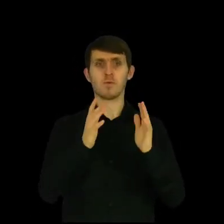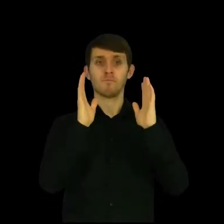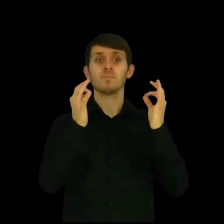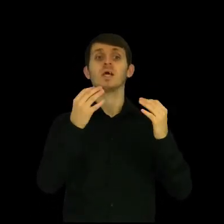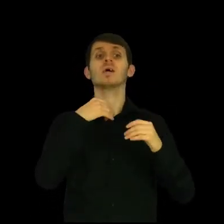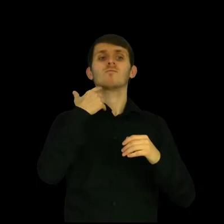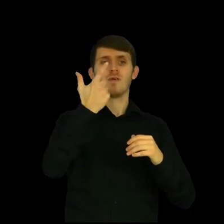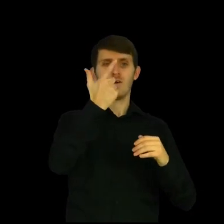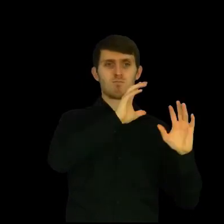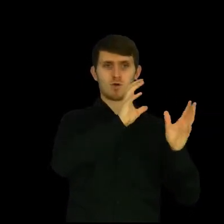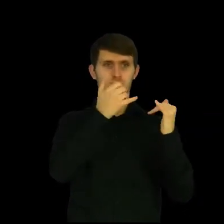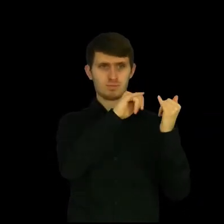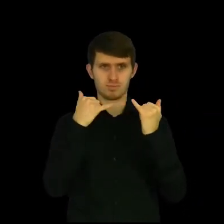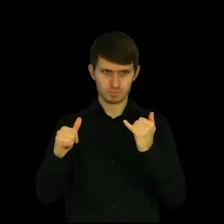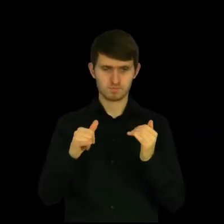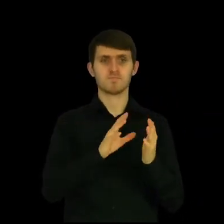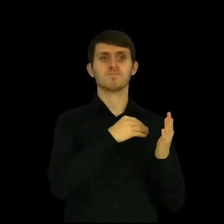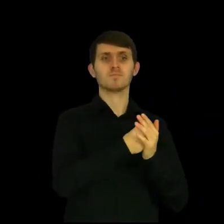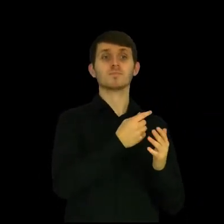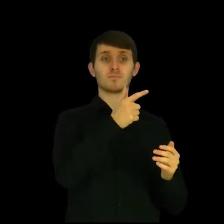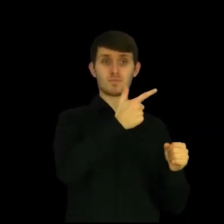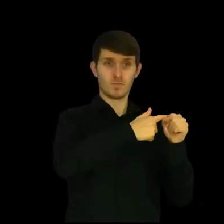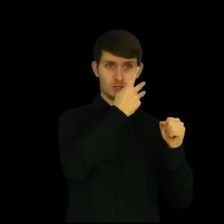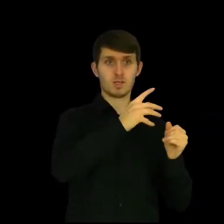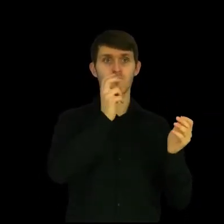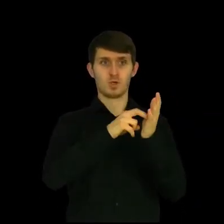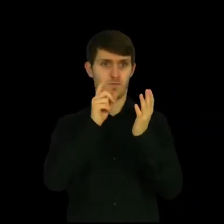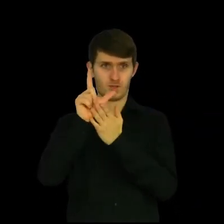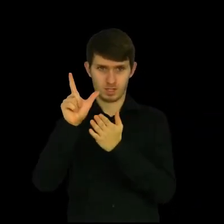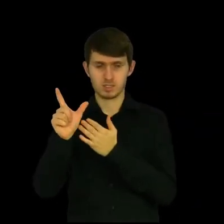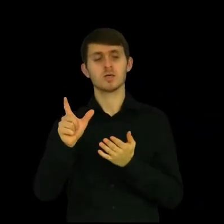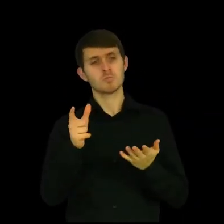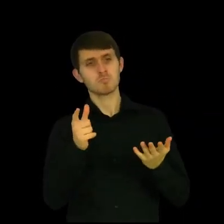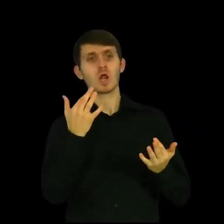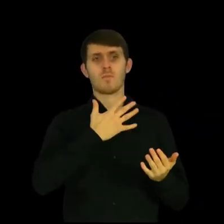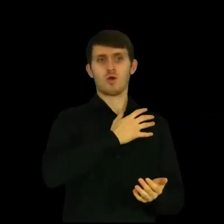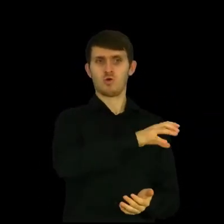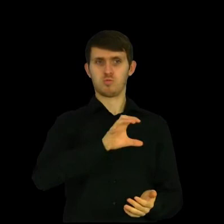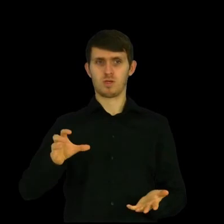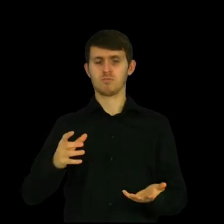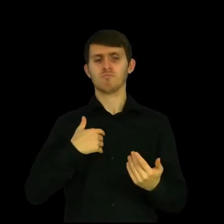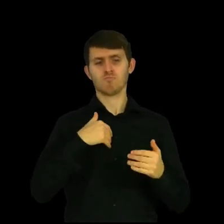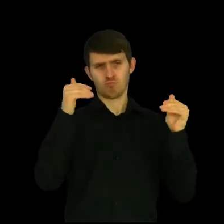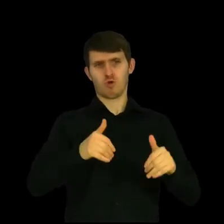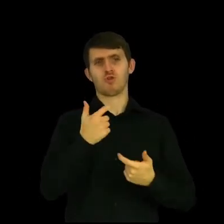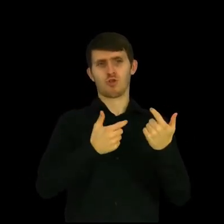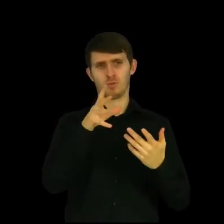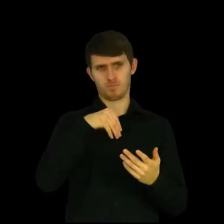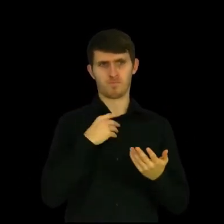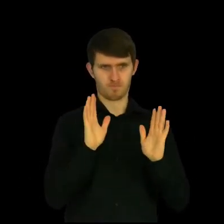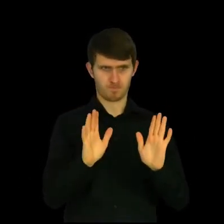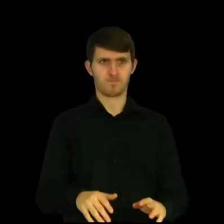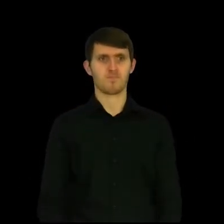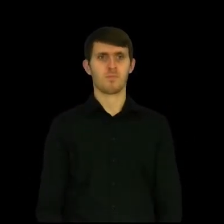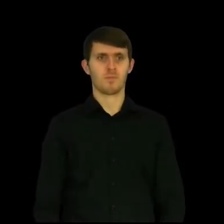about 24 divided by 12. You could say, well, let's divide 24 into groups of 12 and think about how many groups